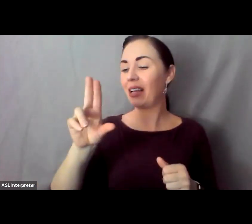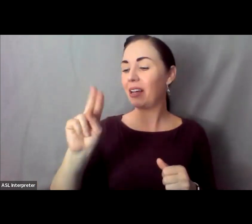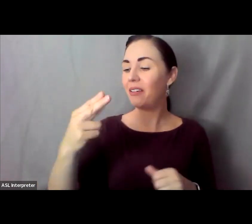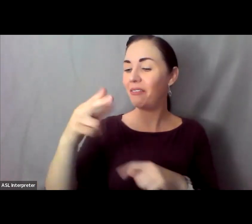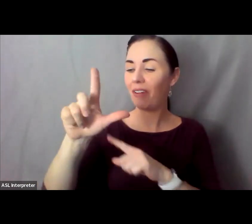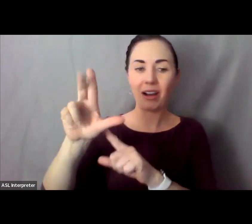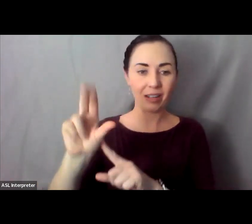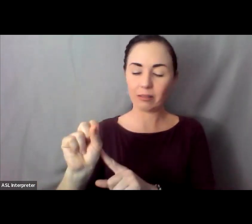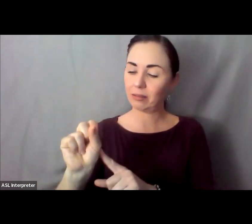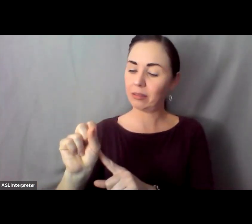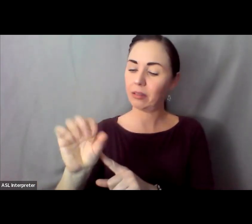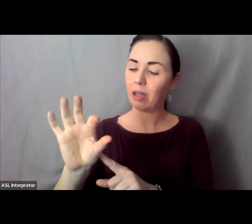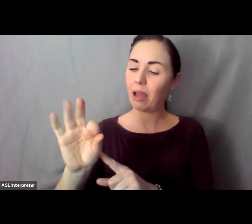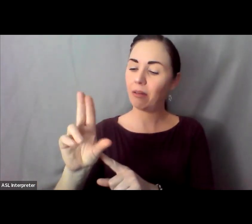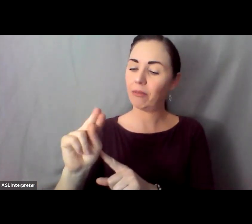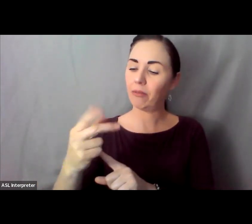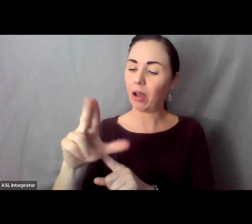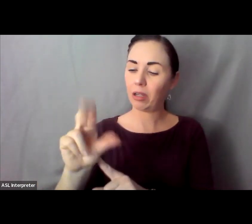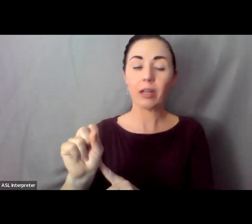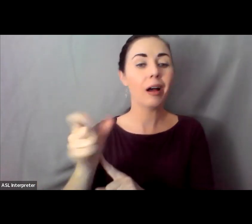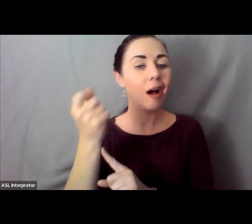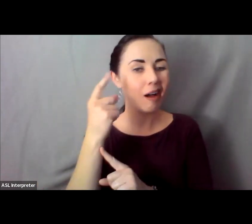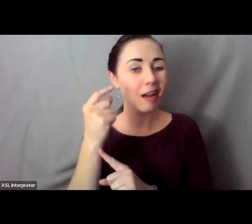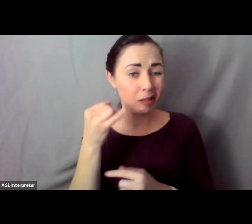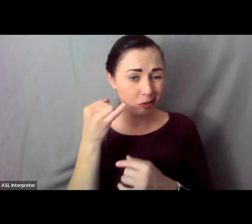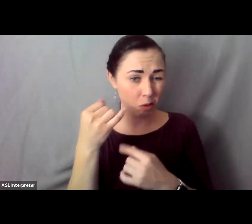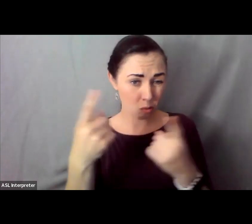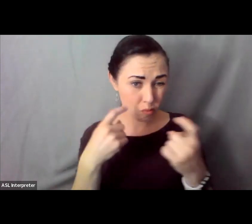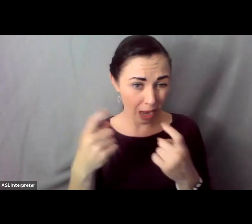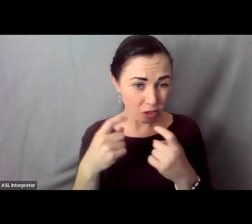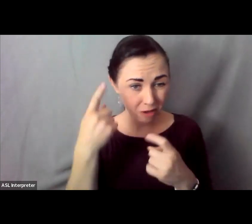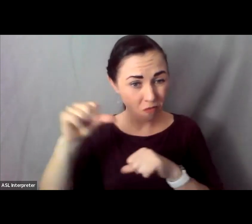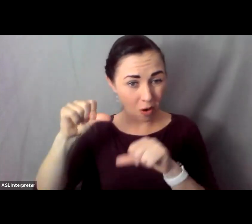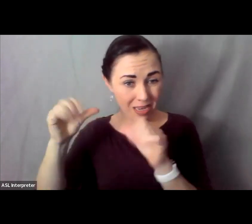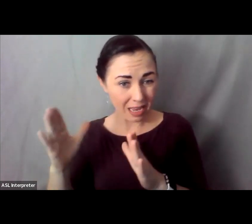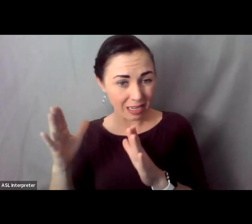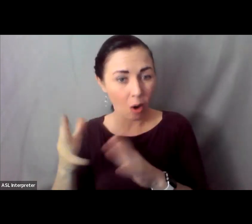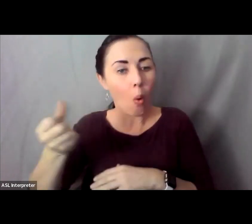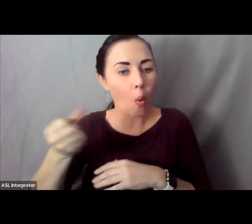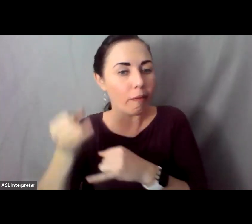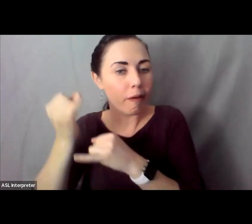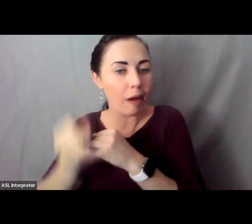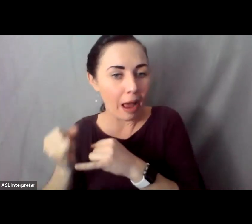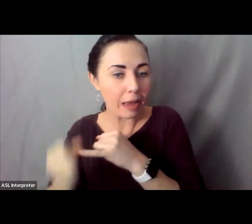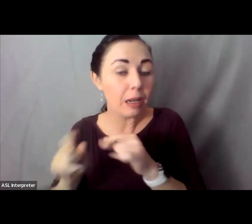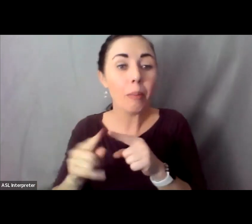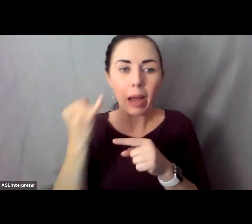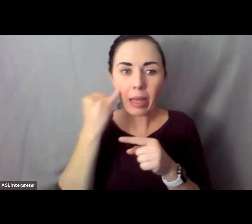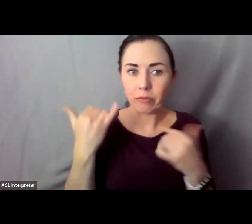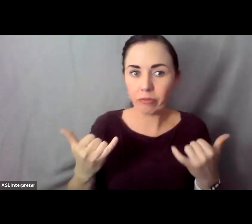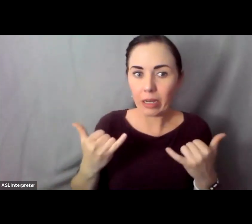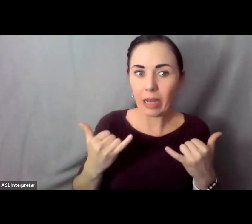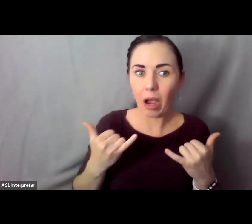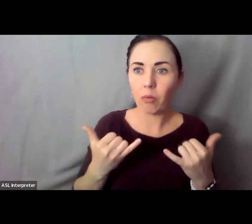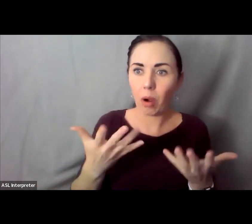the end of the program for the scientist. But if you have questions in the meantime, you can still put them in the chat and we'll try to